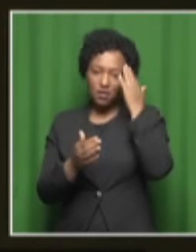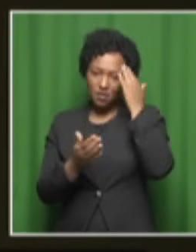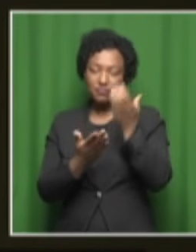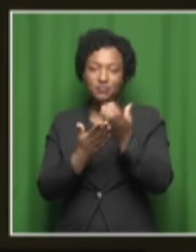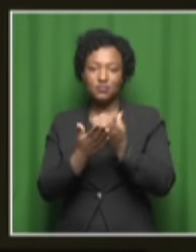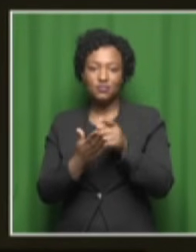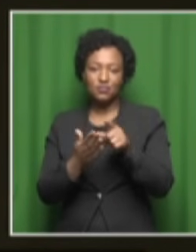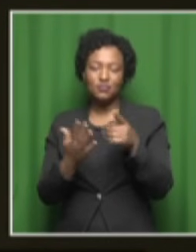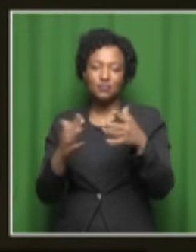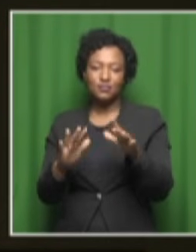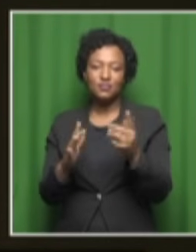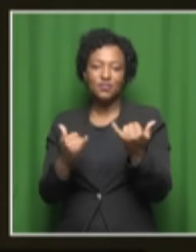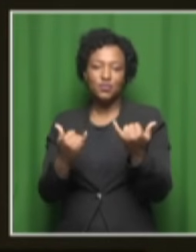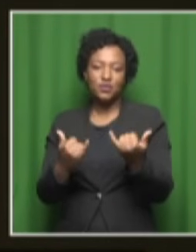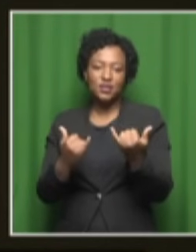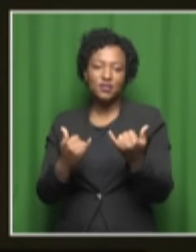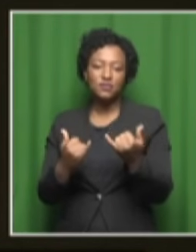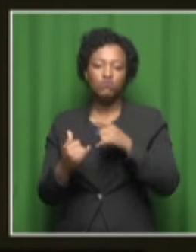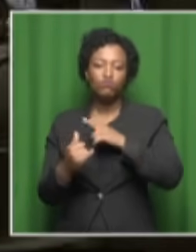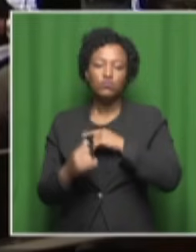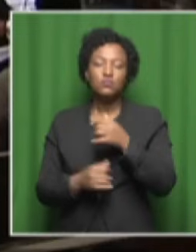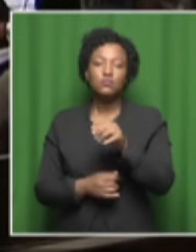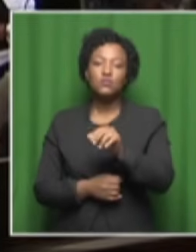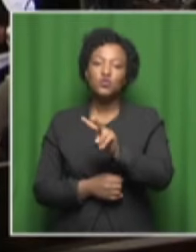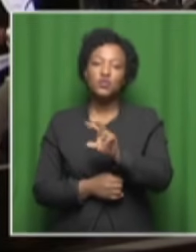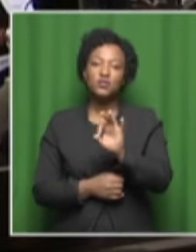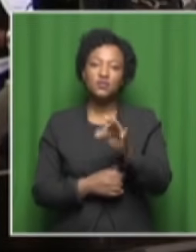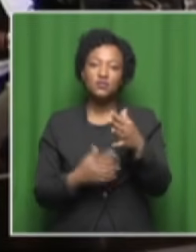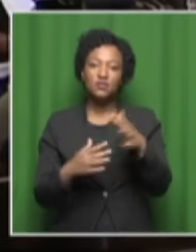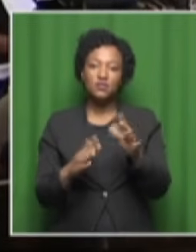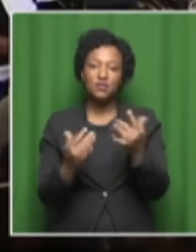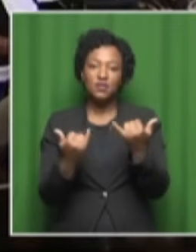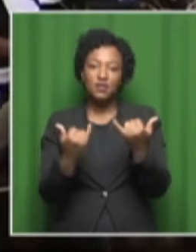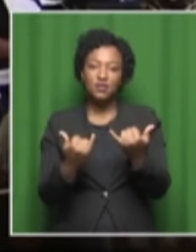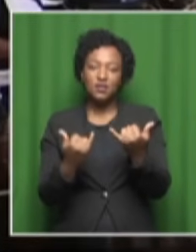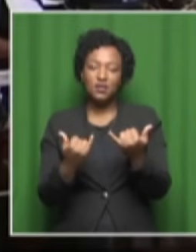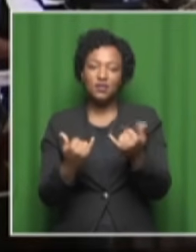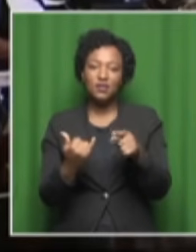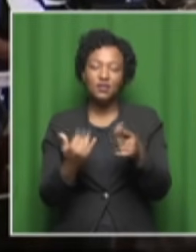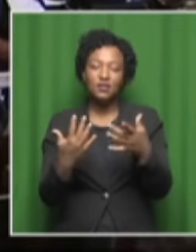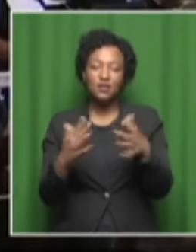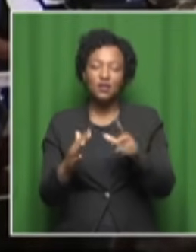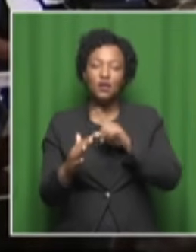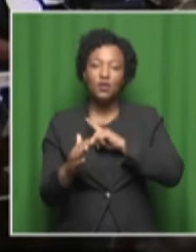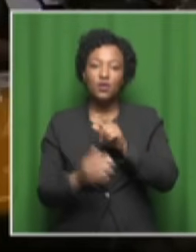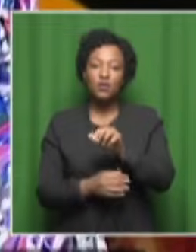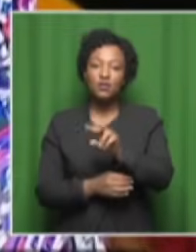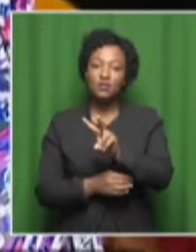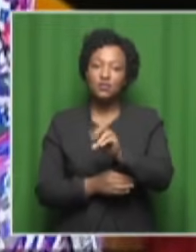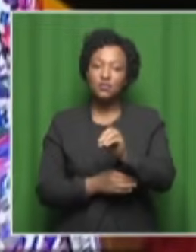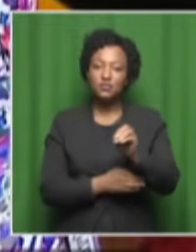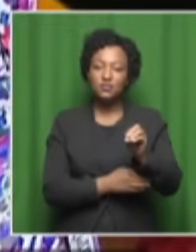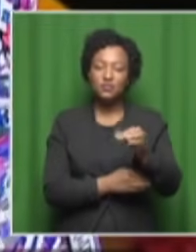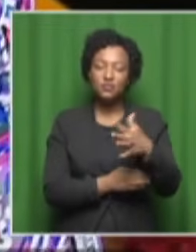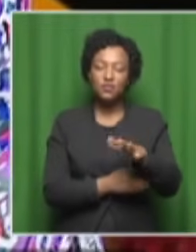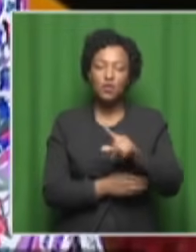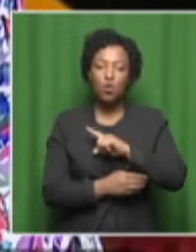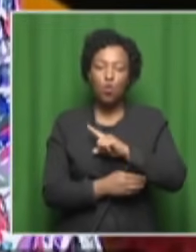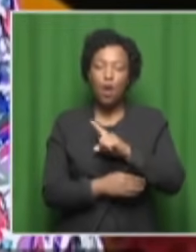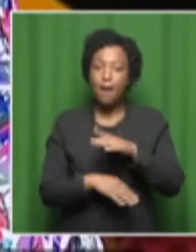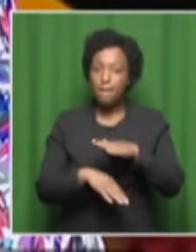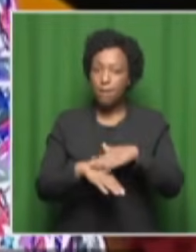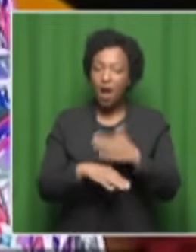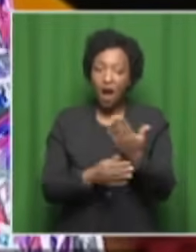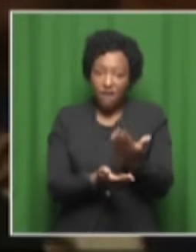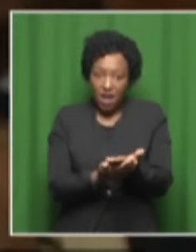And we, I mean, have spoken to 23 of the 26 universities. There's about 210,000 spots